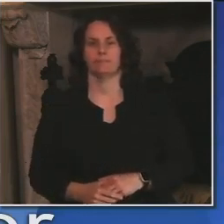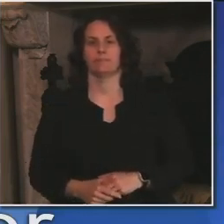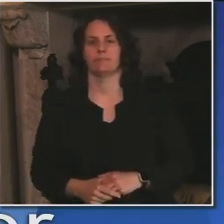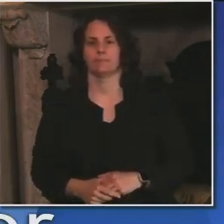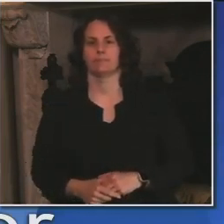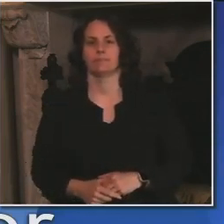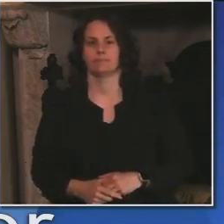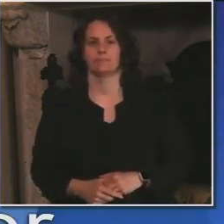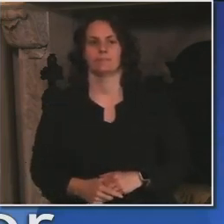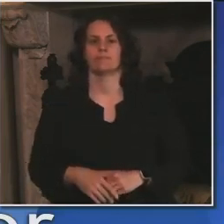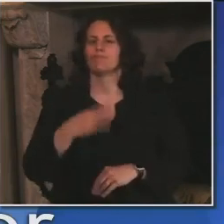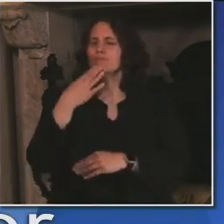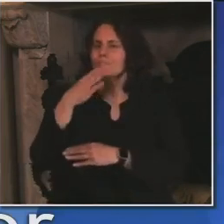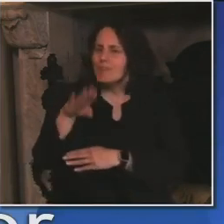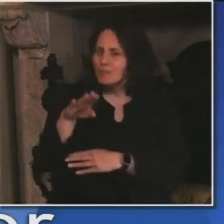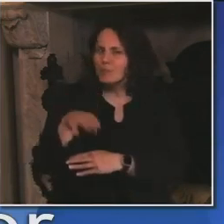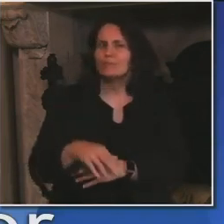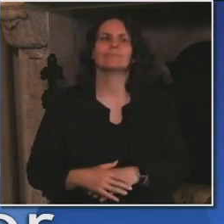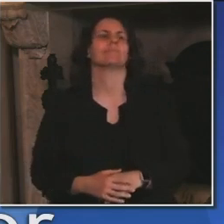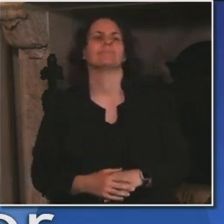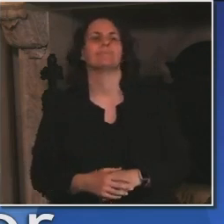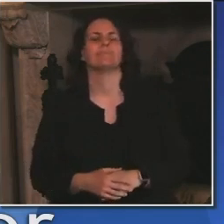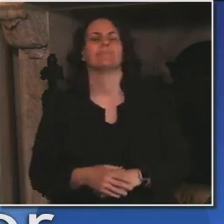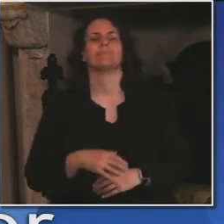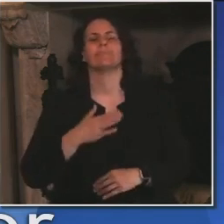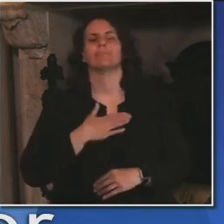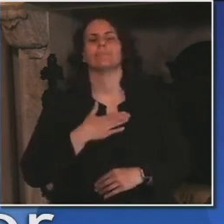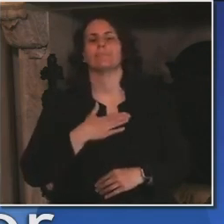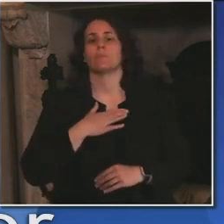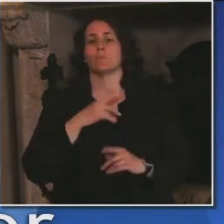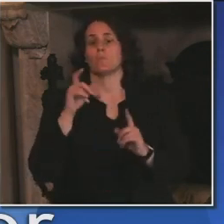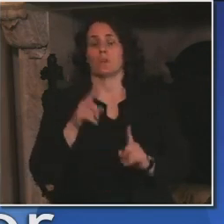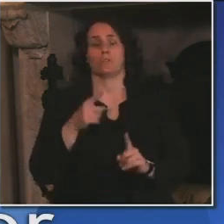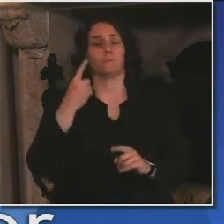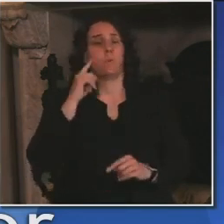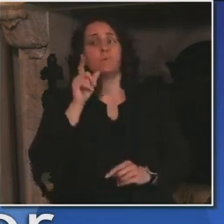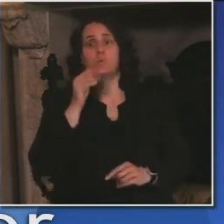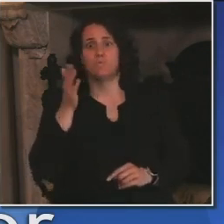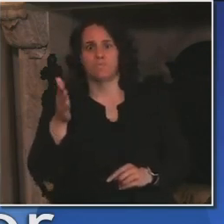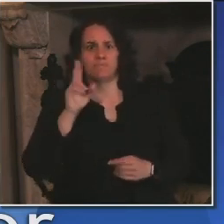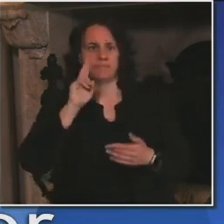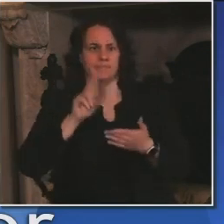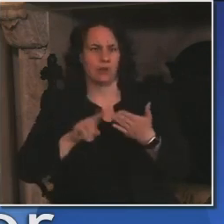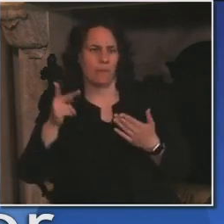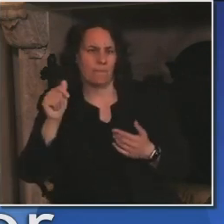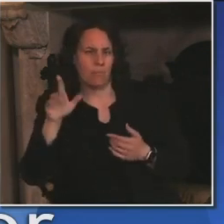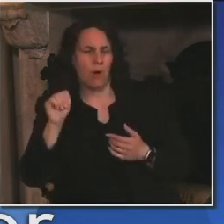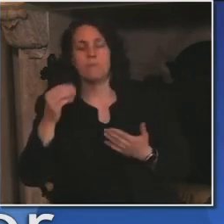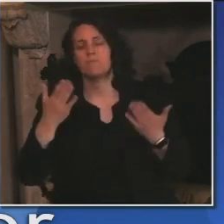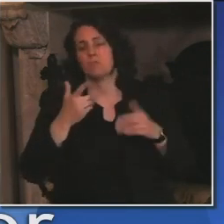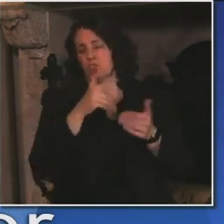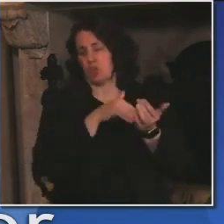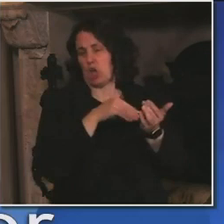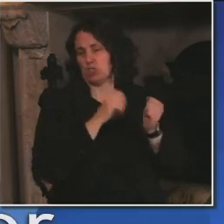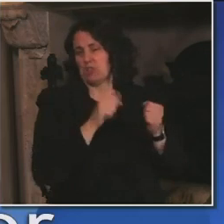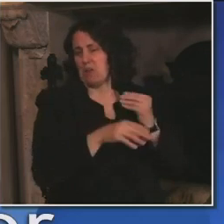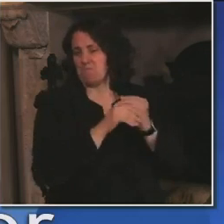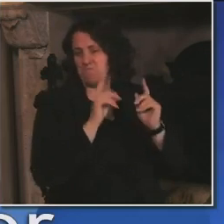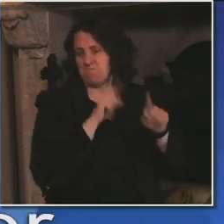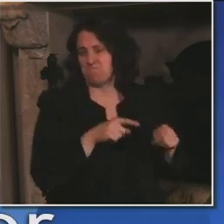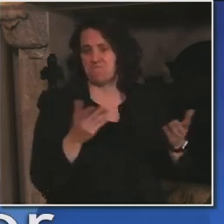Good afternoon. This question is for Secretary-Designee Palm or Dr. Westergaard. I'm curious a